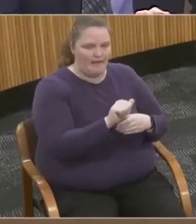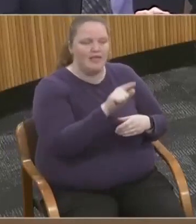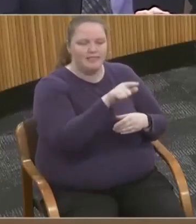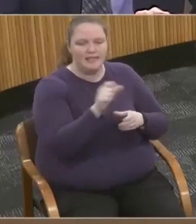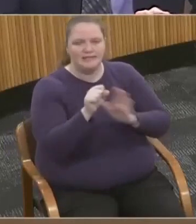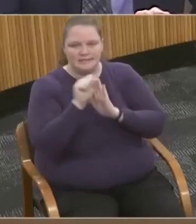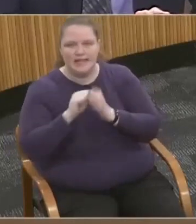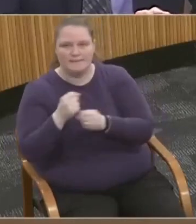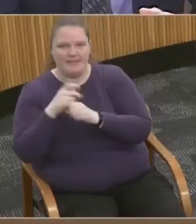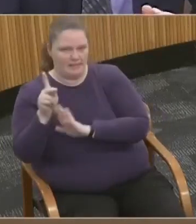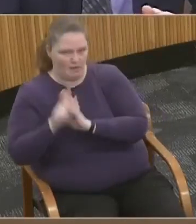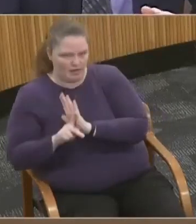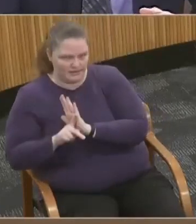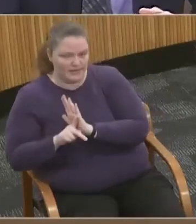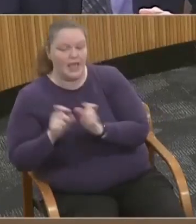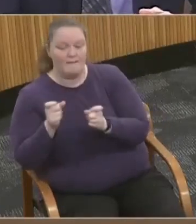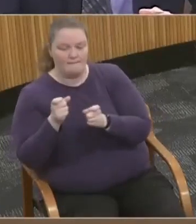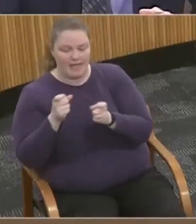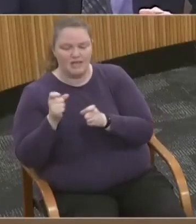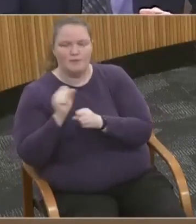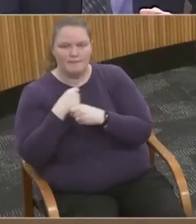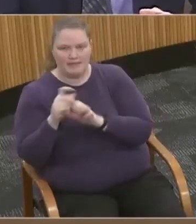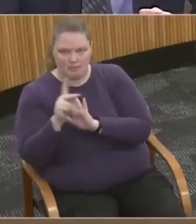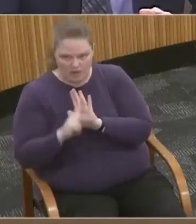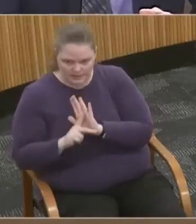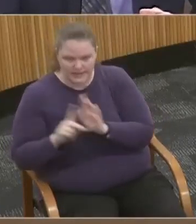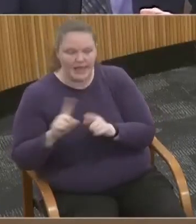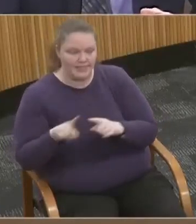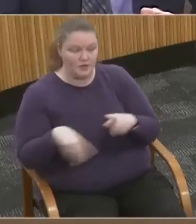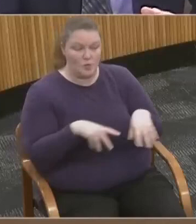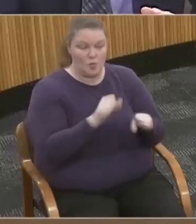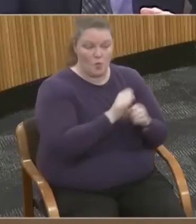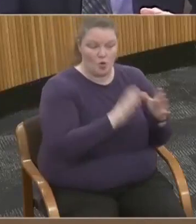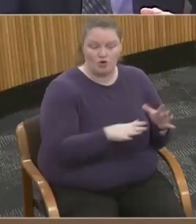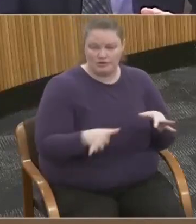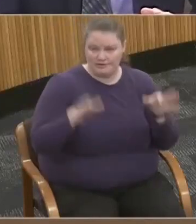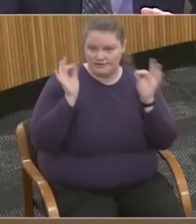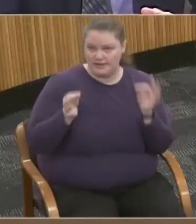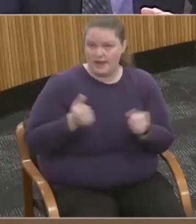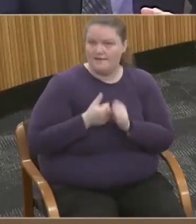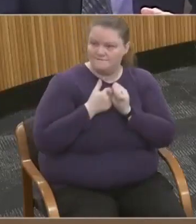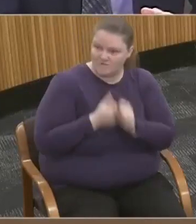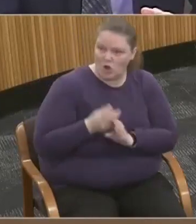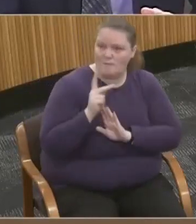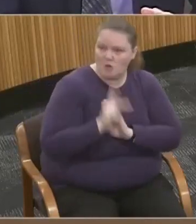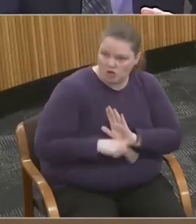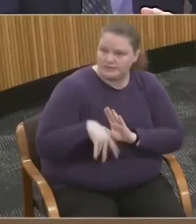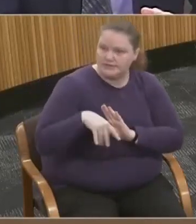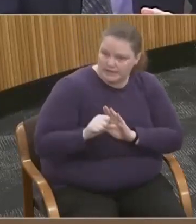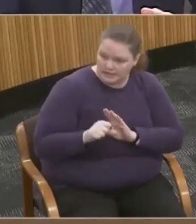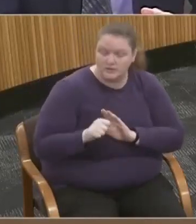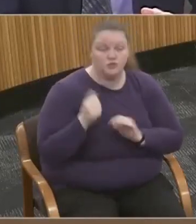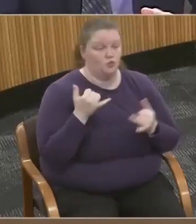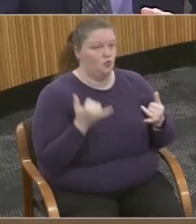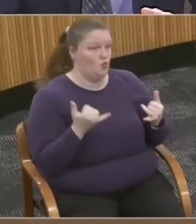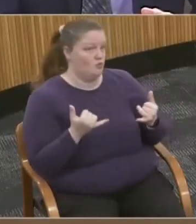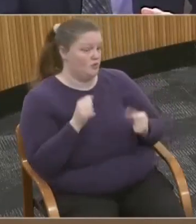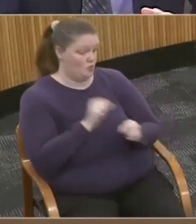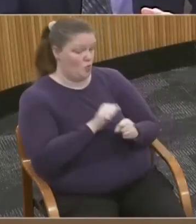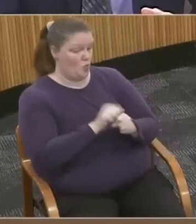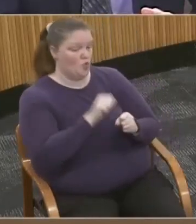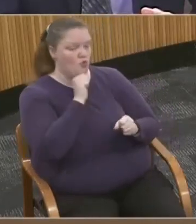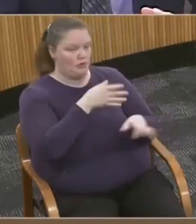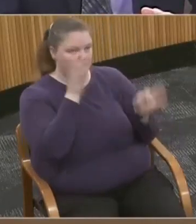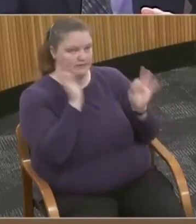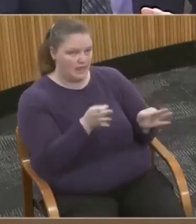created. Management created this policy, and then workers decided to follow the policy. And so currently, there's workers who have